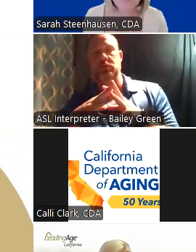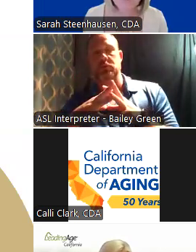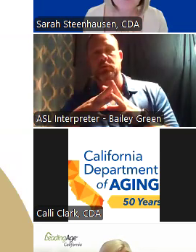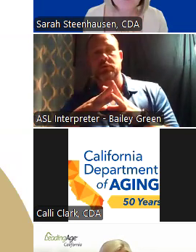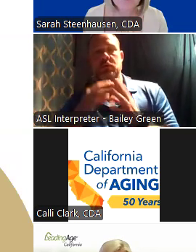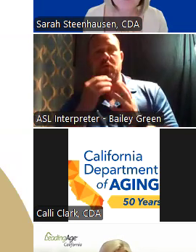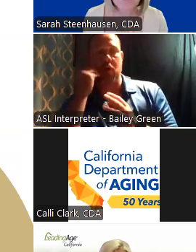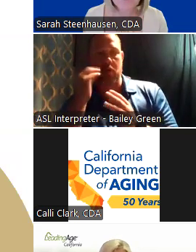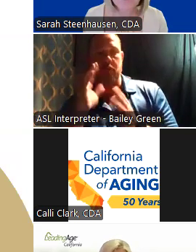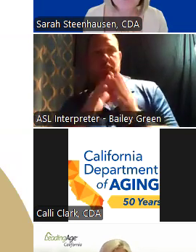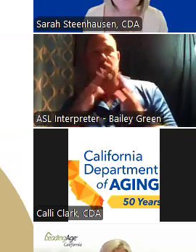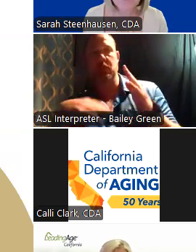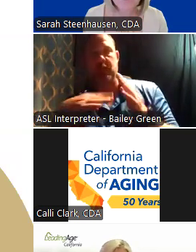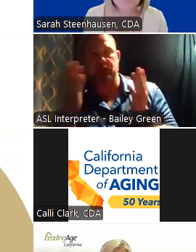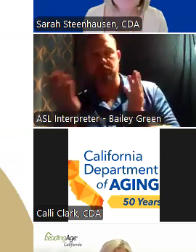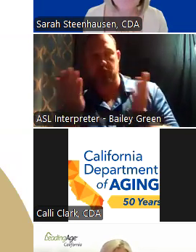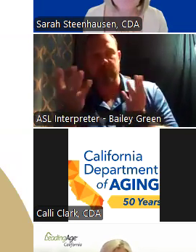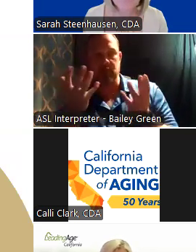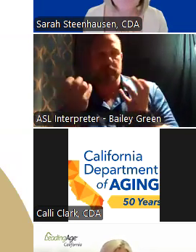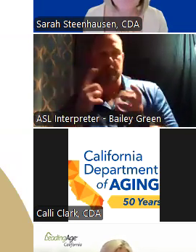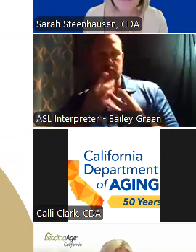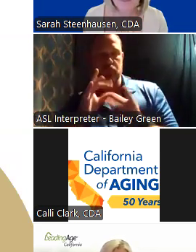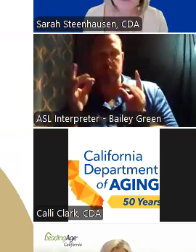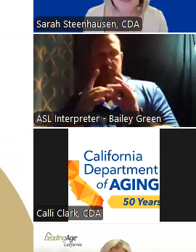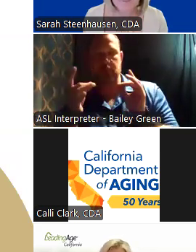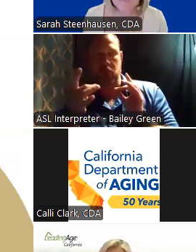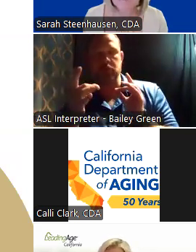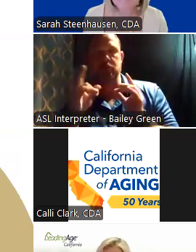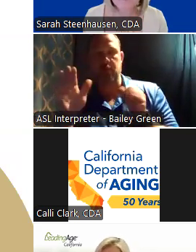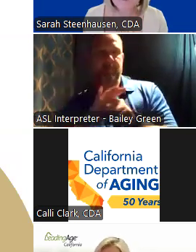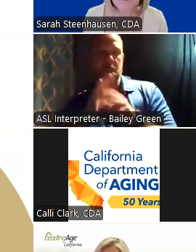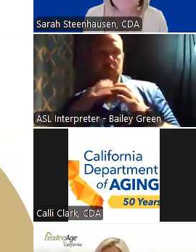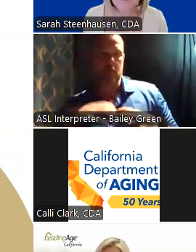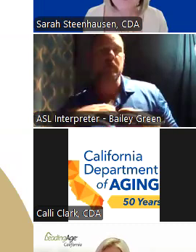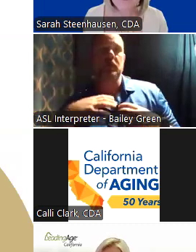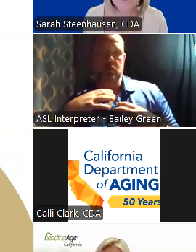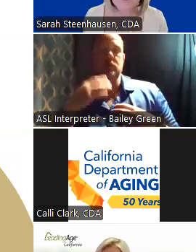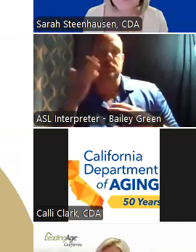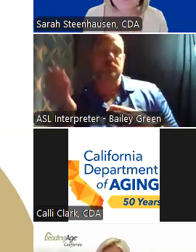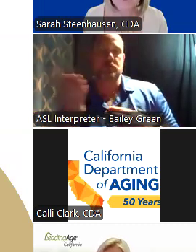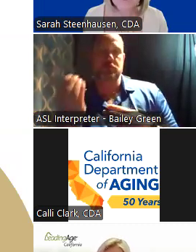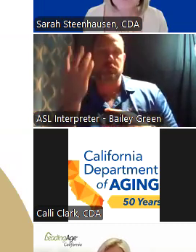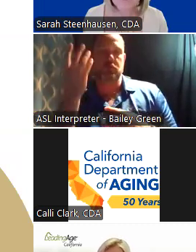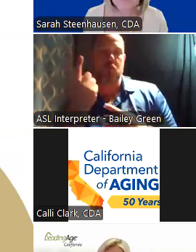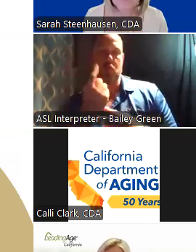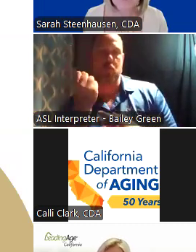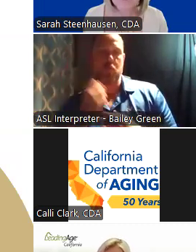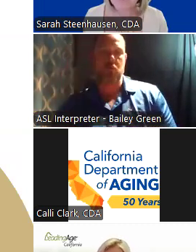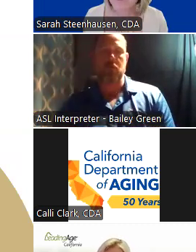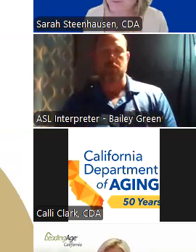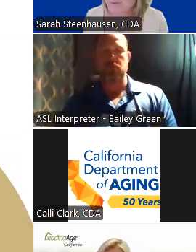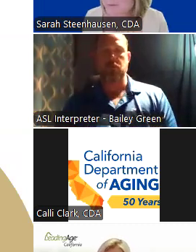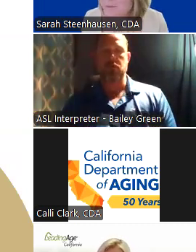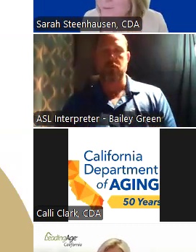home and community-based services, but she might want to make some remarks with regards to the full committees. So let me get you spotlighted, Hagar, first,